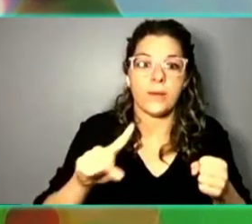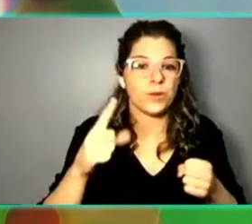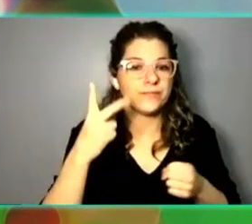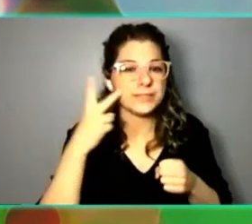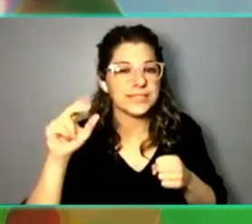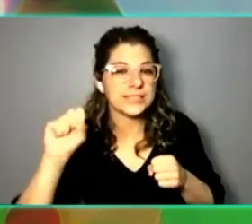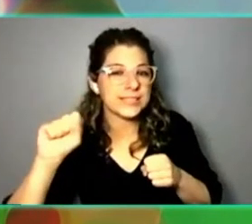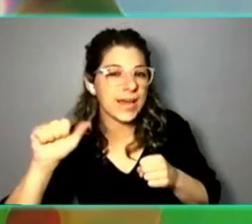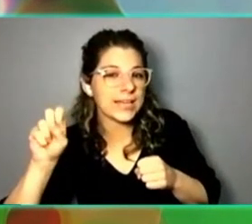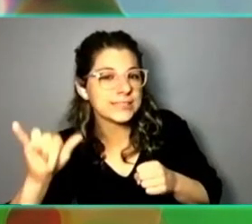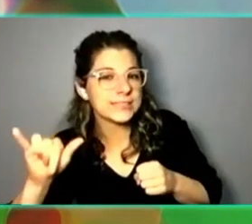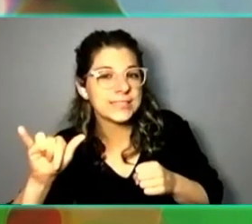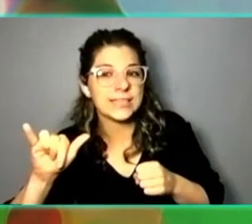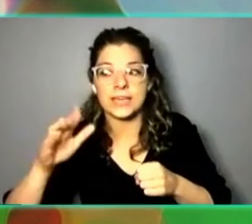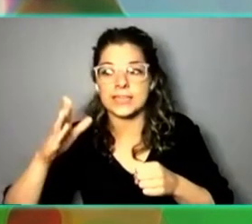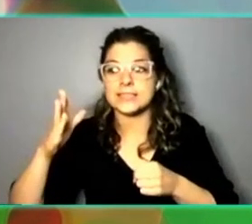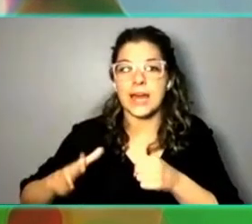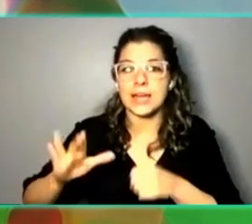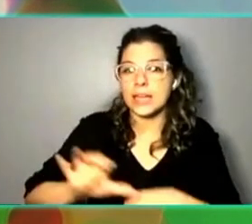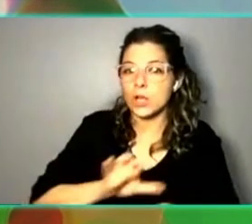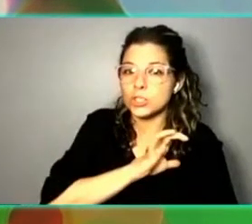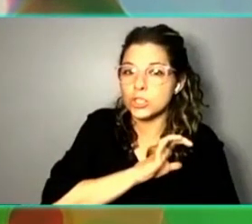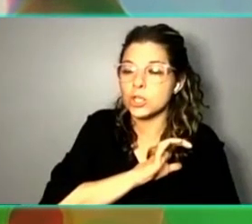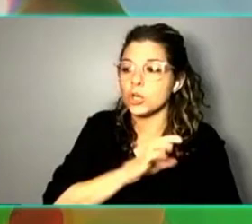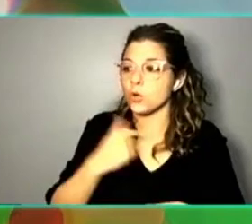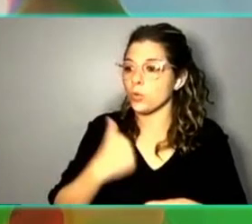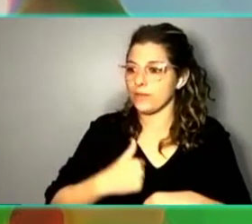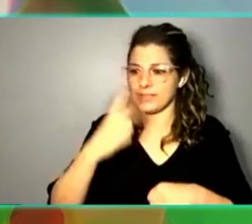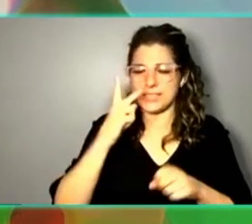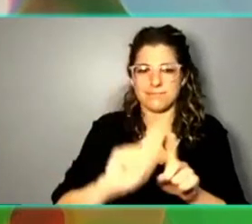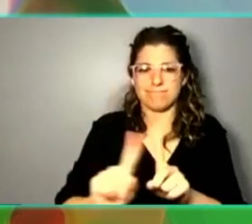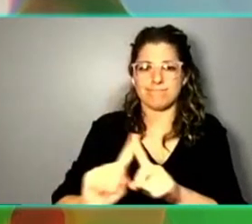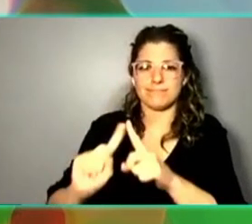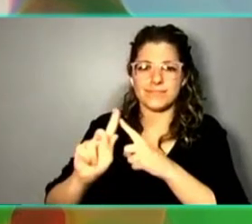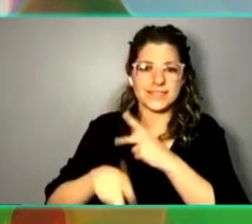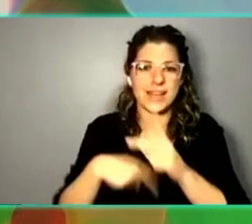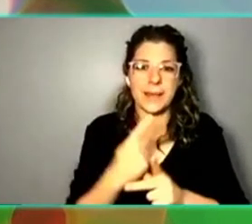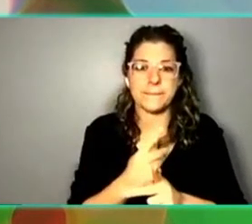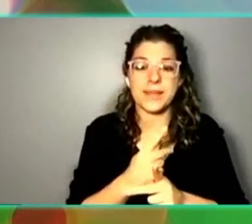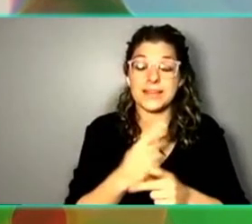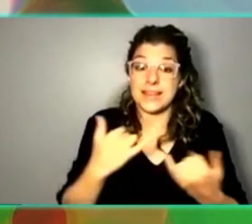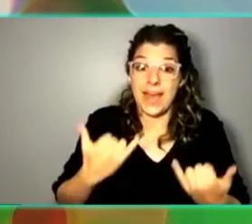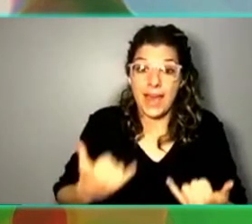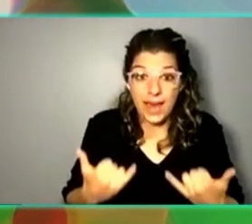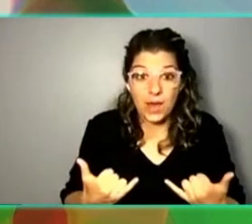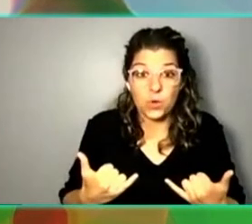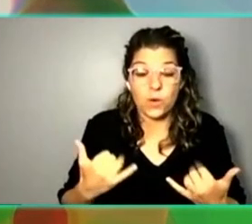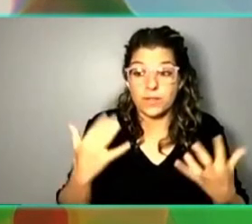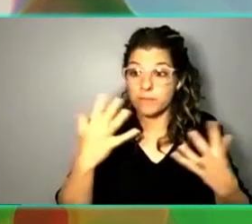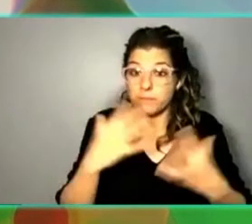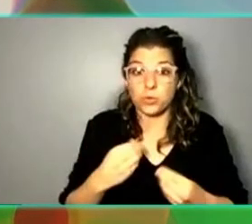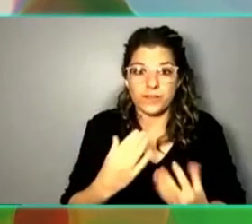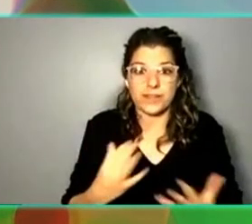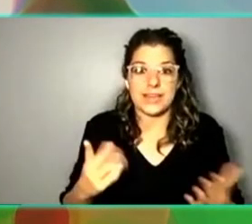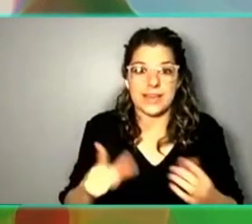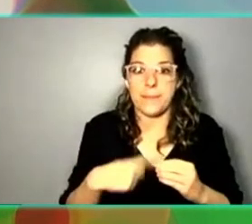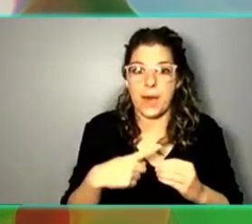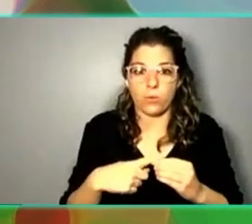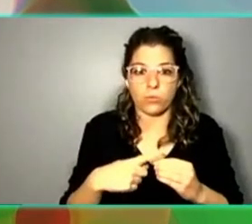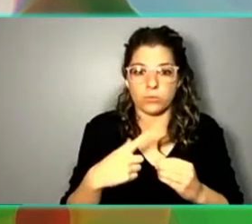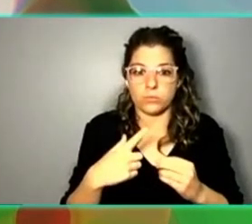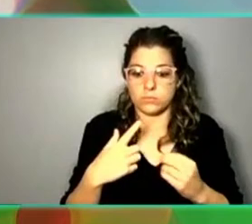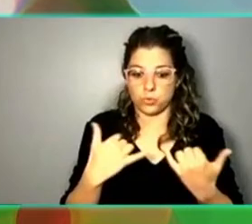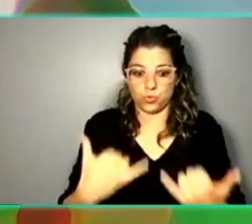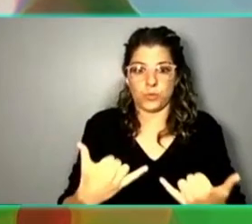know, side character, you know, we've seen all these types. And it's now, I mean, the beautiful thing about